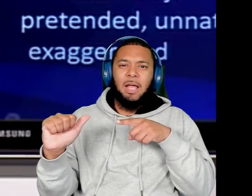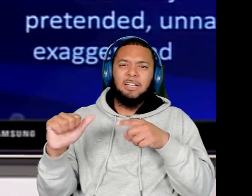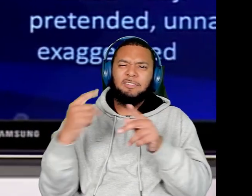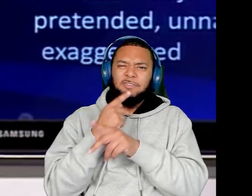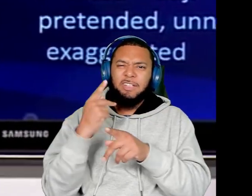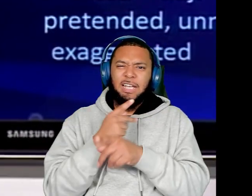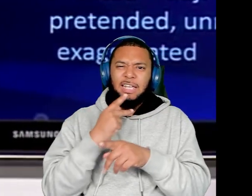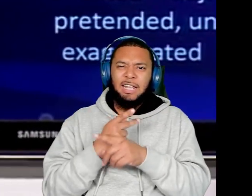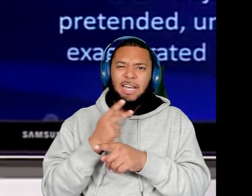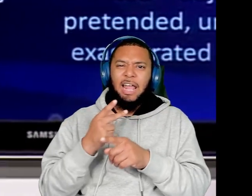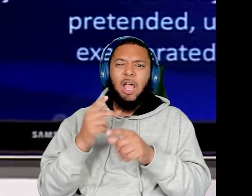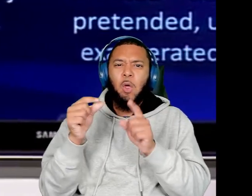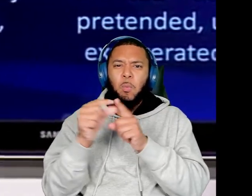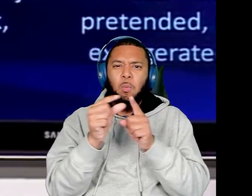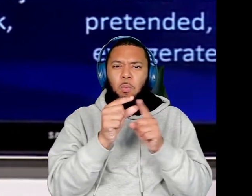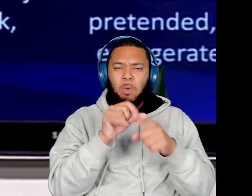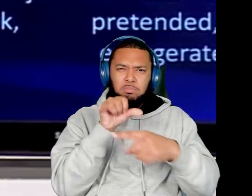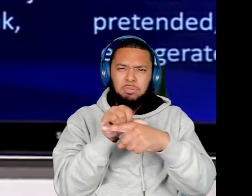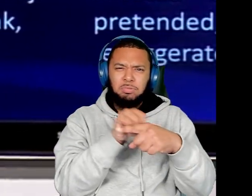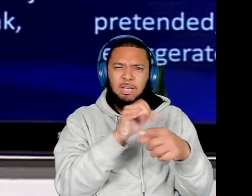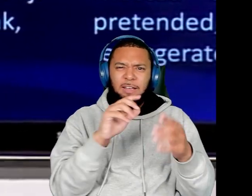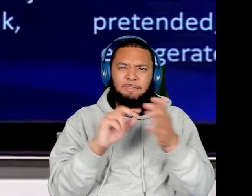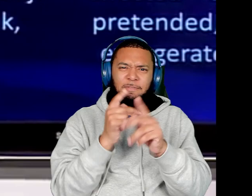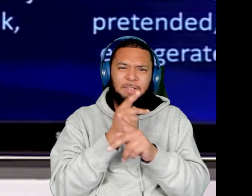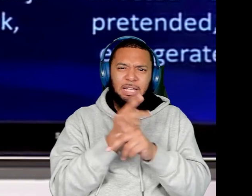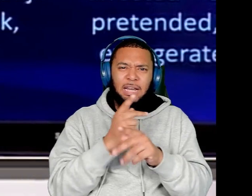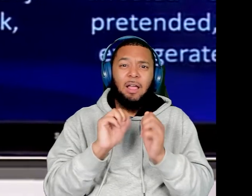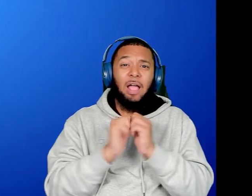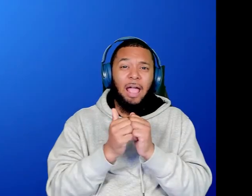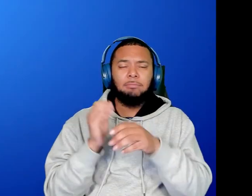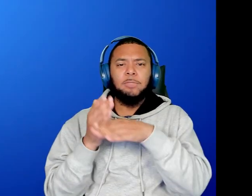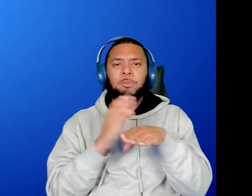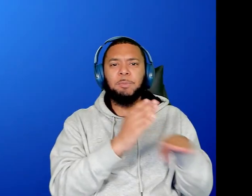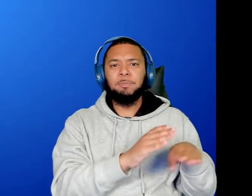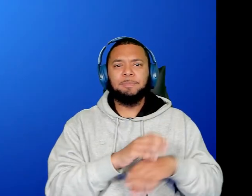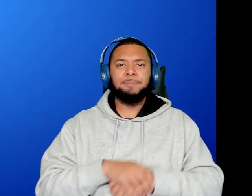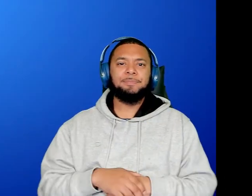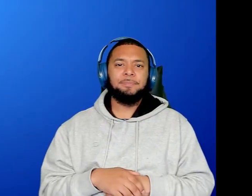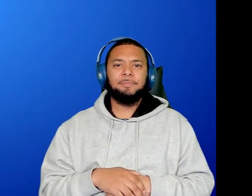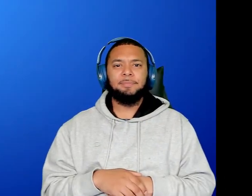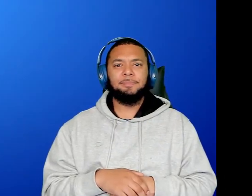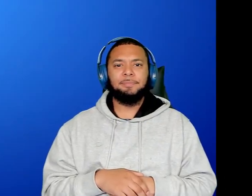the meaning of vocabulary words by using word parts.